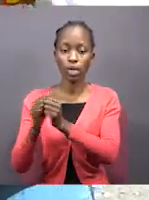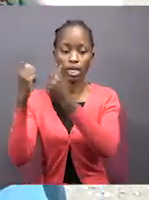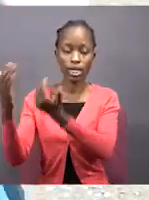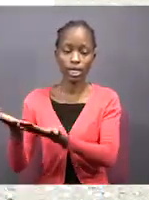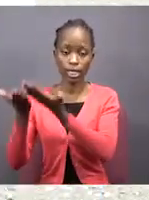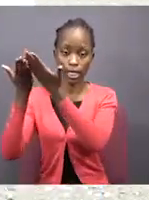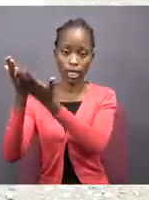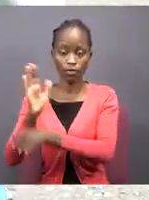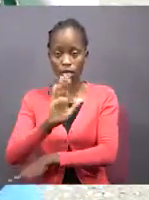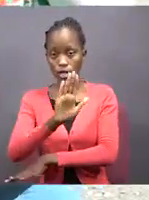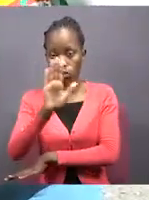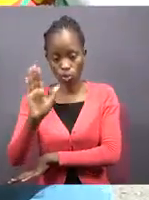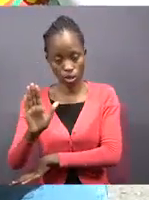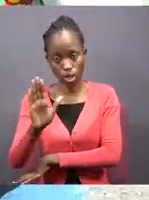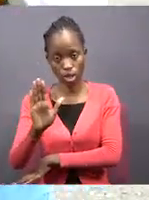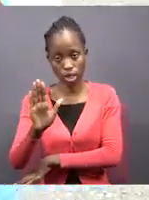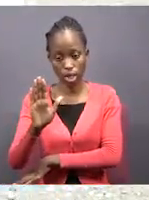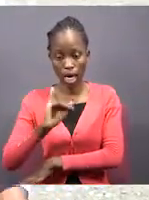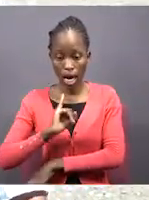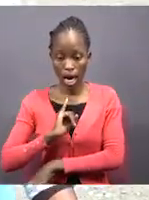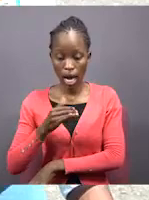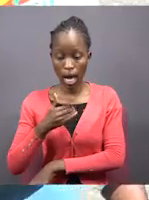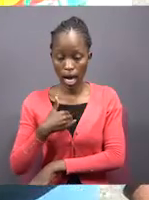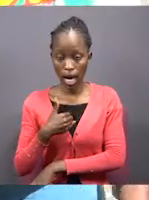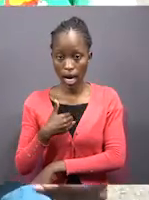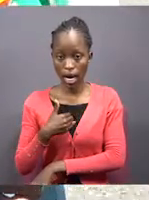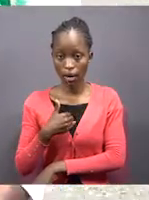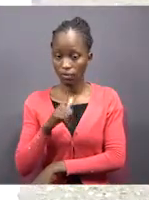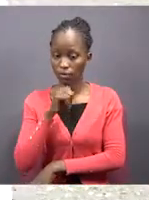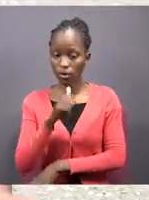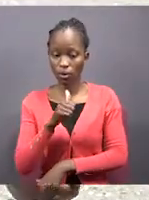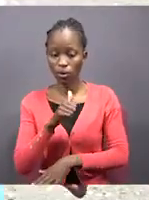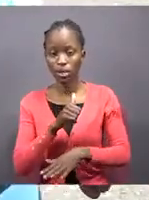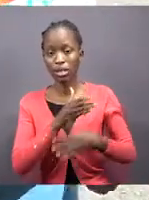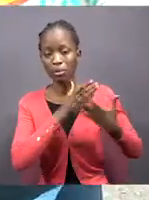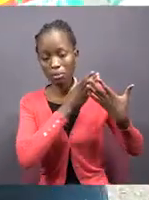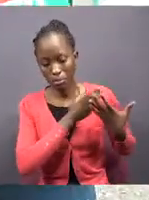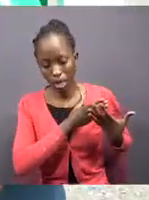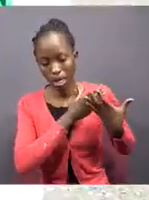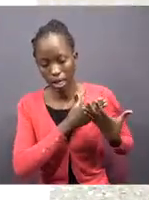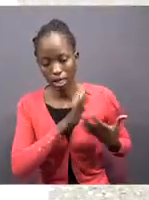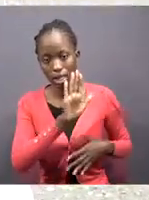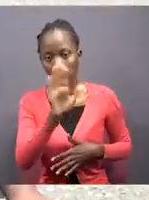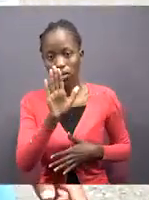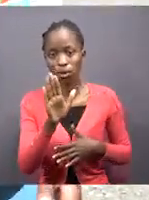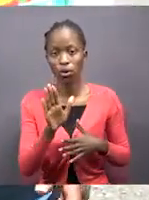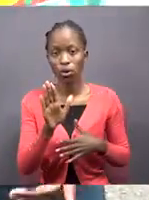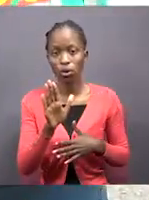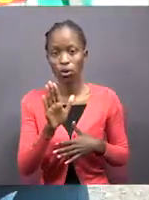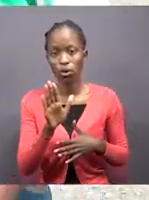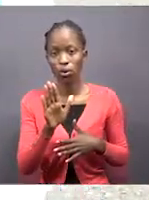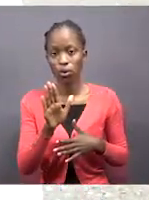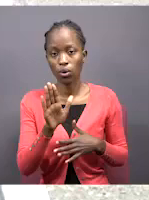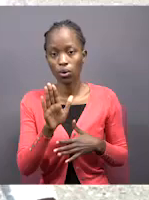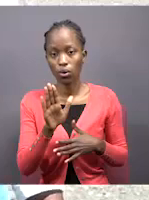sacrifices. I have not burdened you with grain